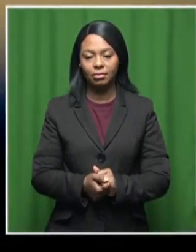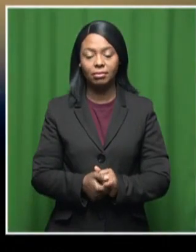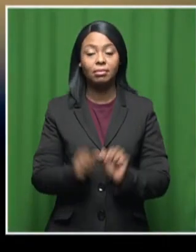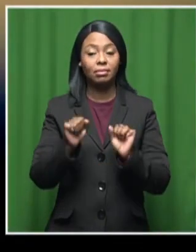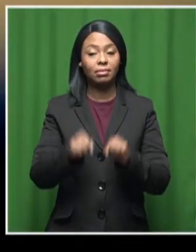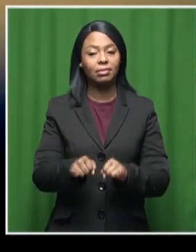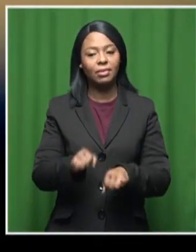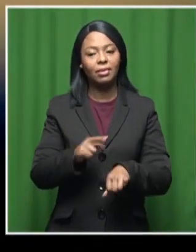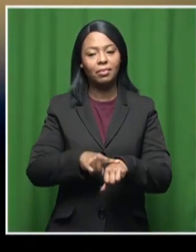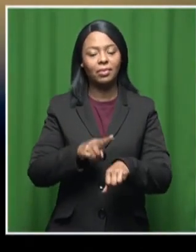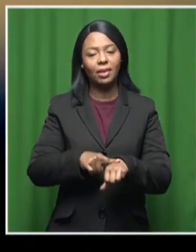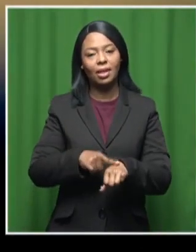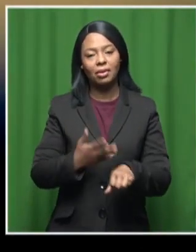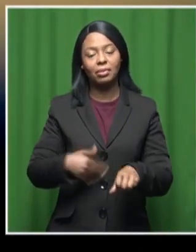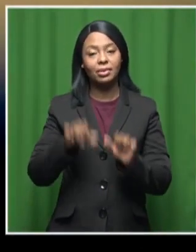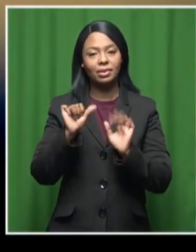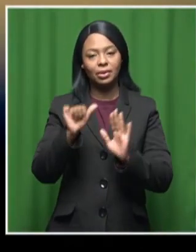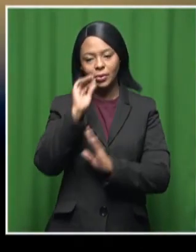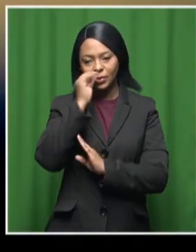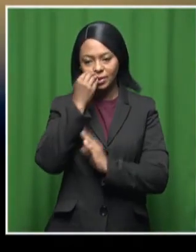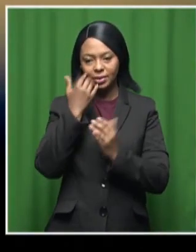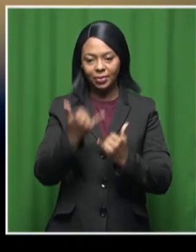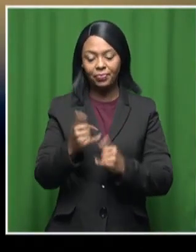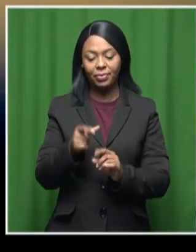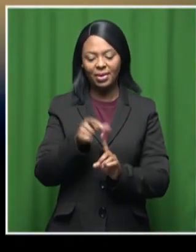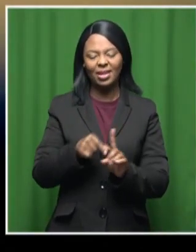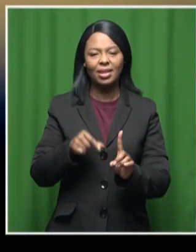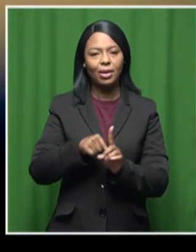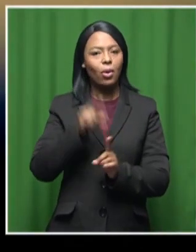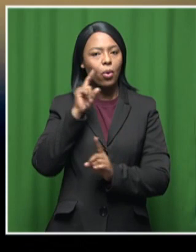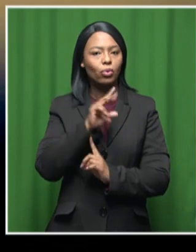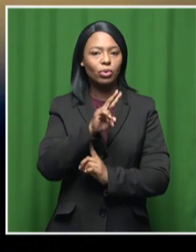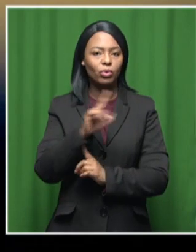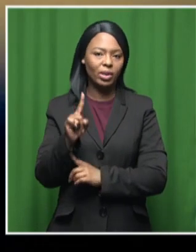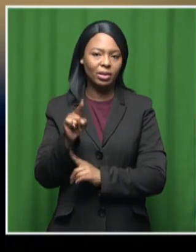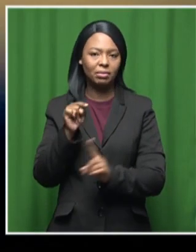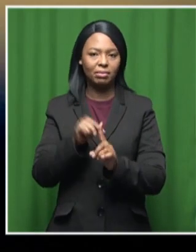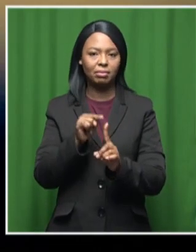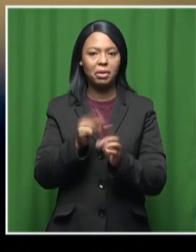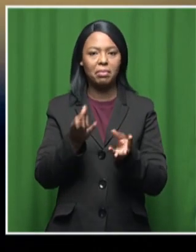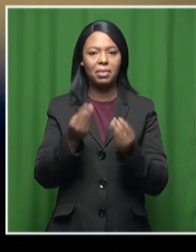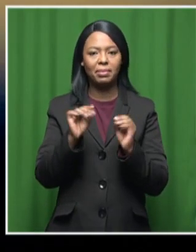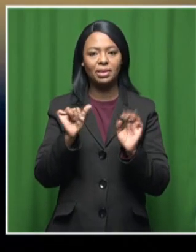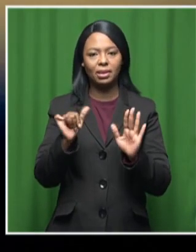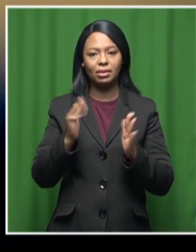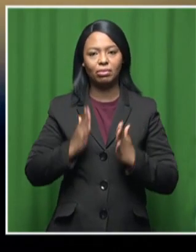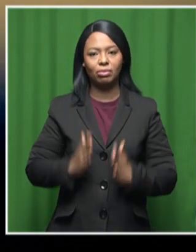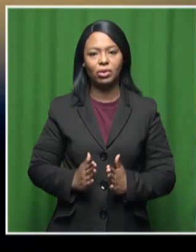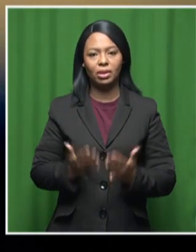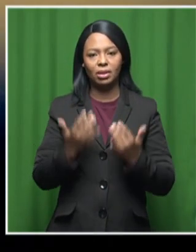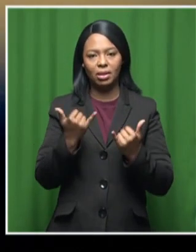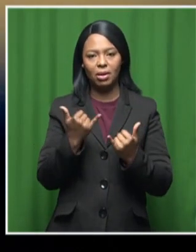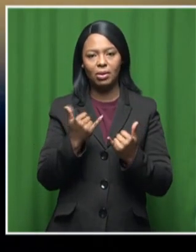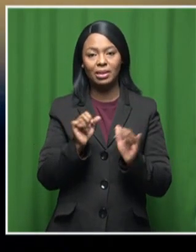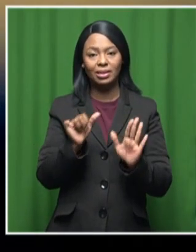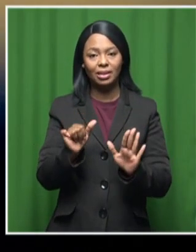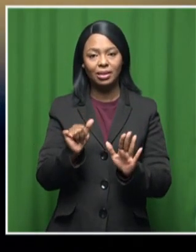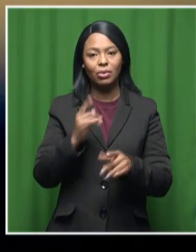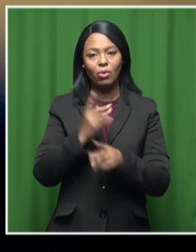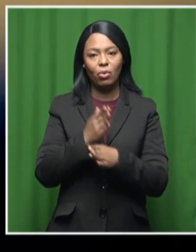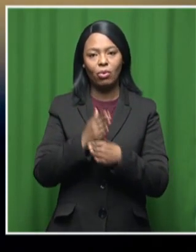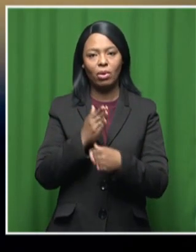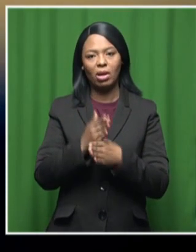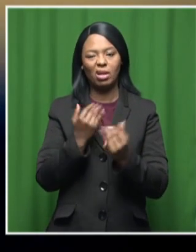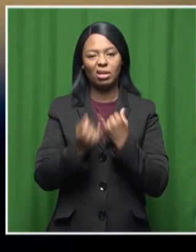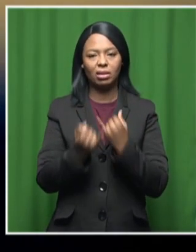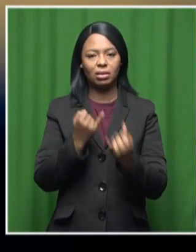Well, it's time for your 6:30 News headlines. The case of a 21-year-old man linked to the discovery of 6 bodies believed to be those of sex workers in